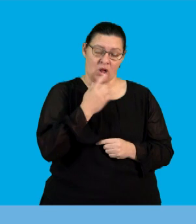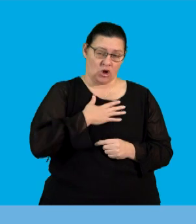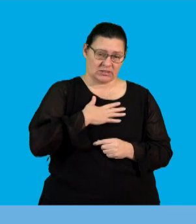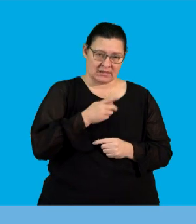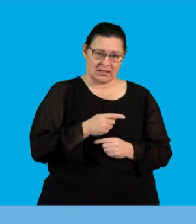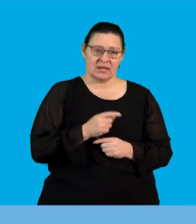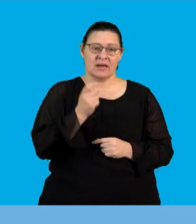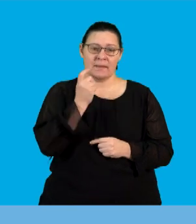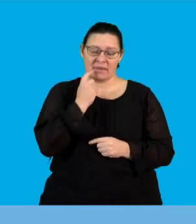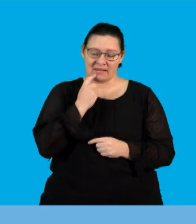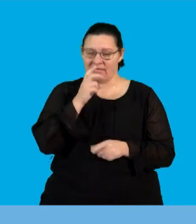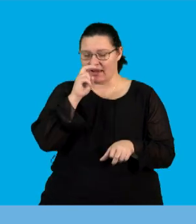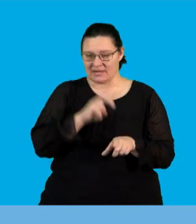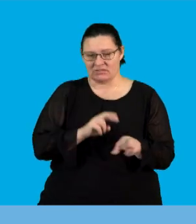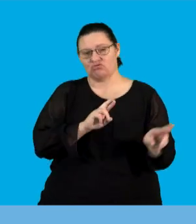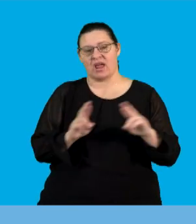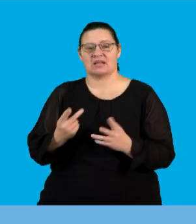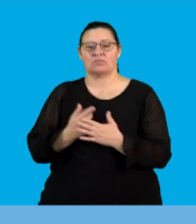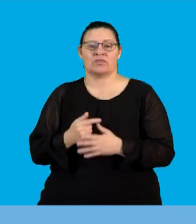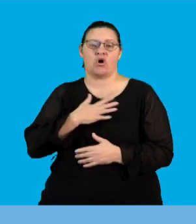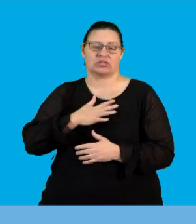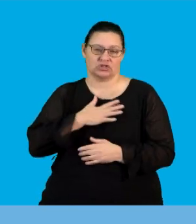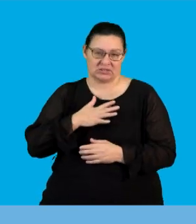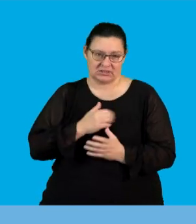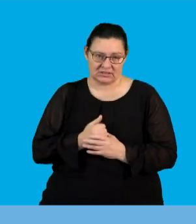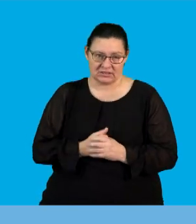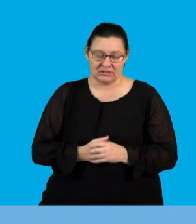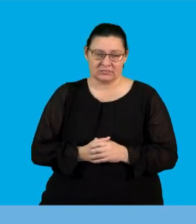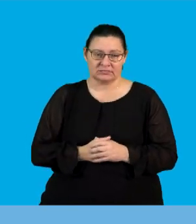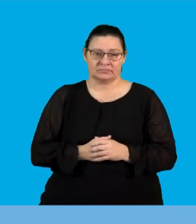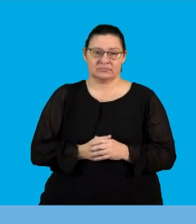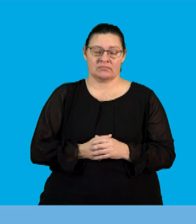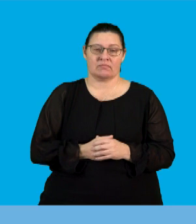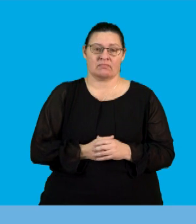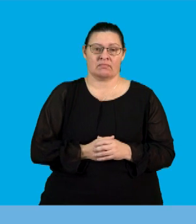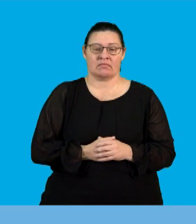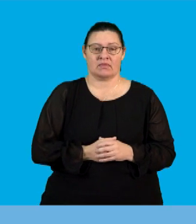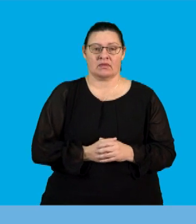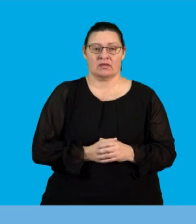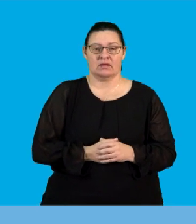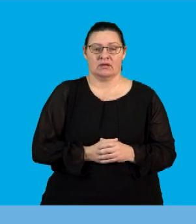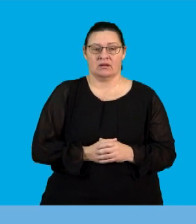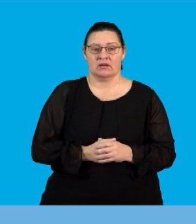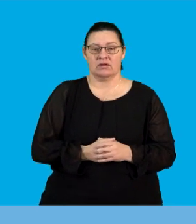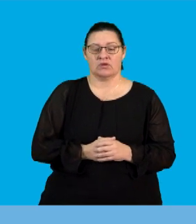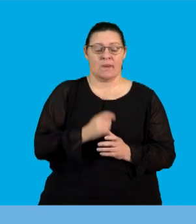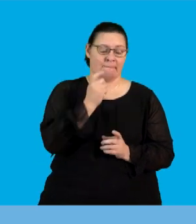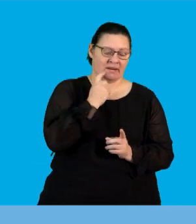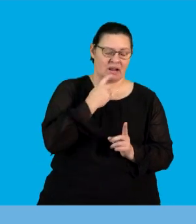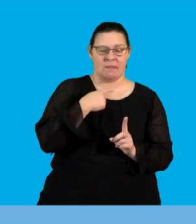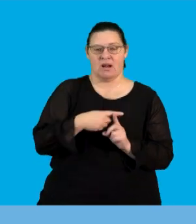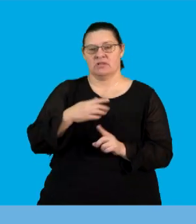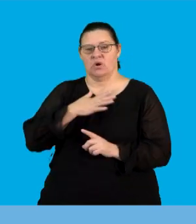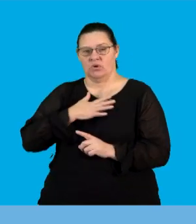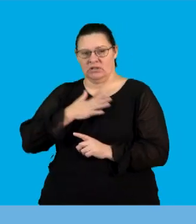oxide, a metal needs to react with oxygen. So a metal needs to react with